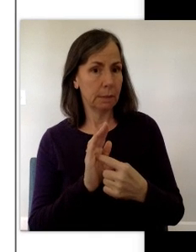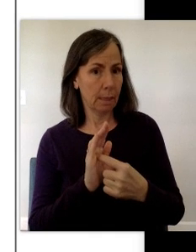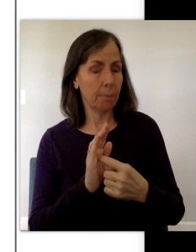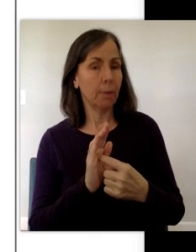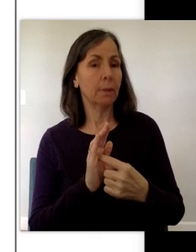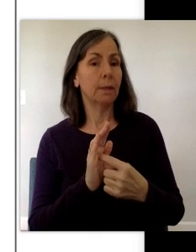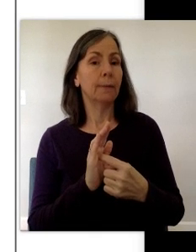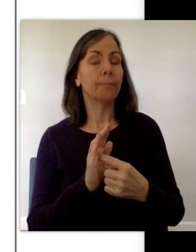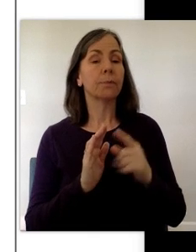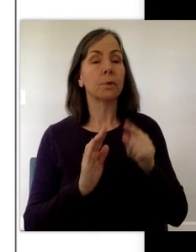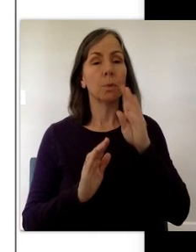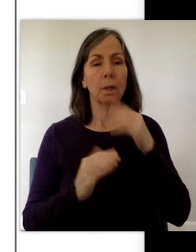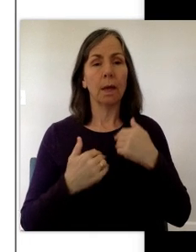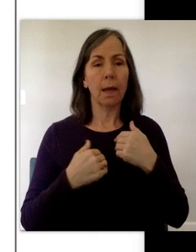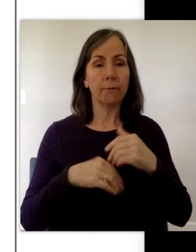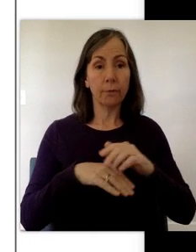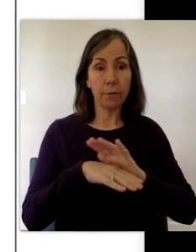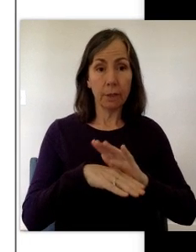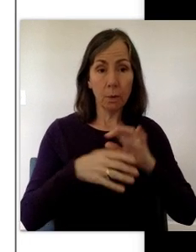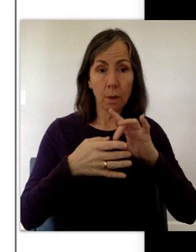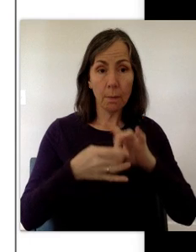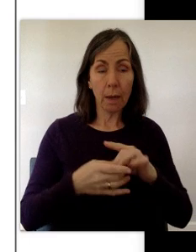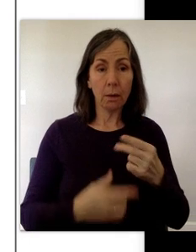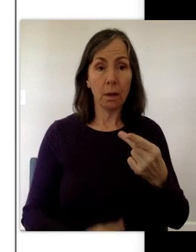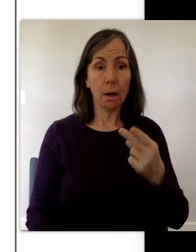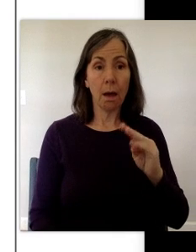and you can write down what their